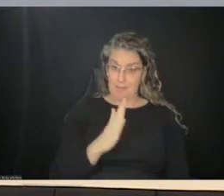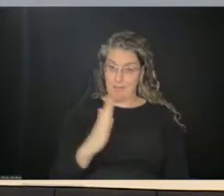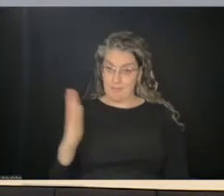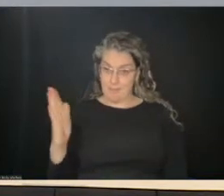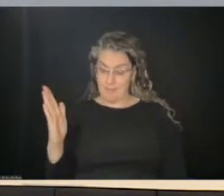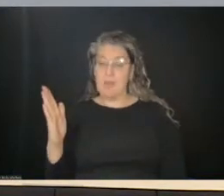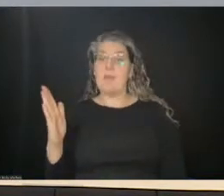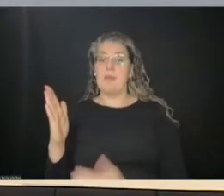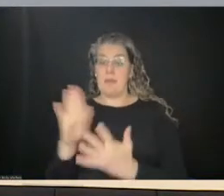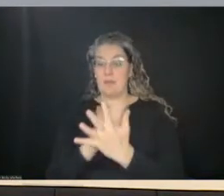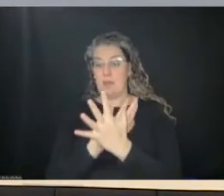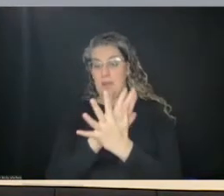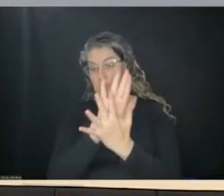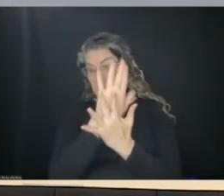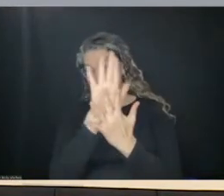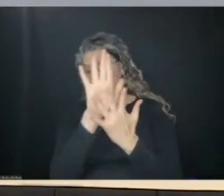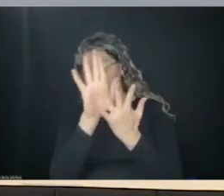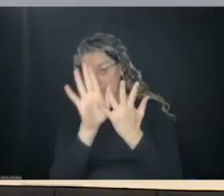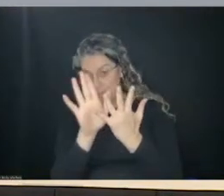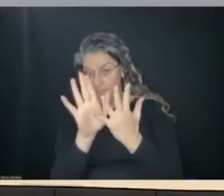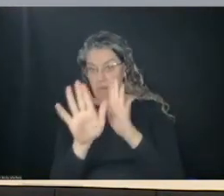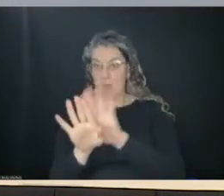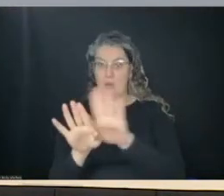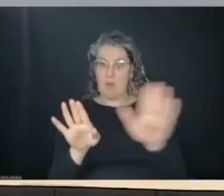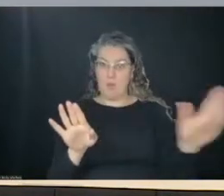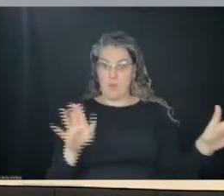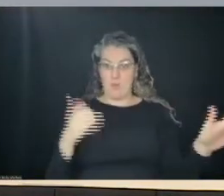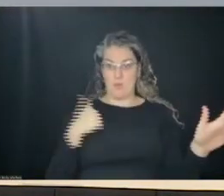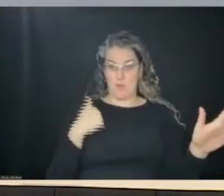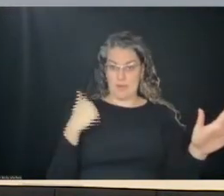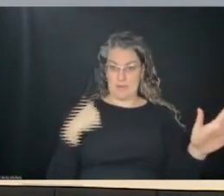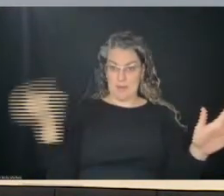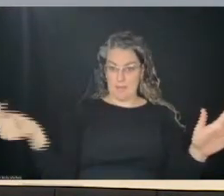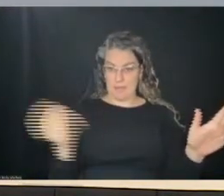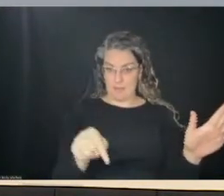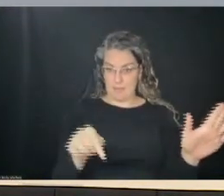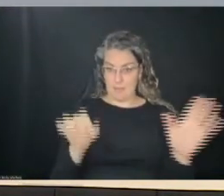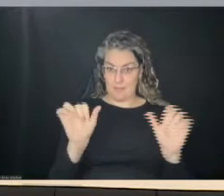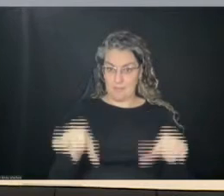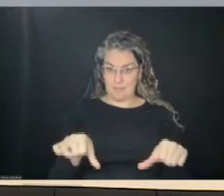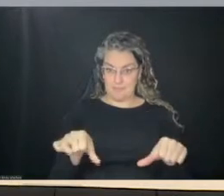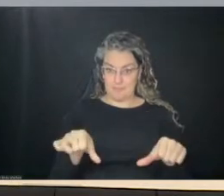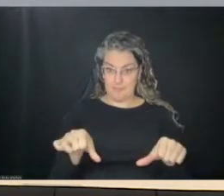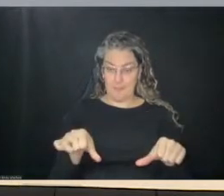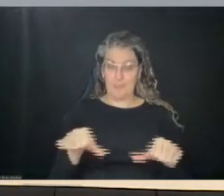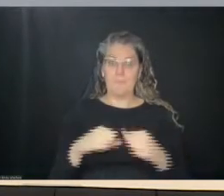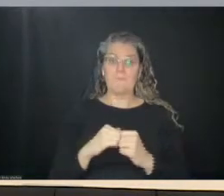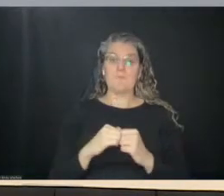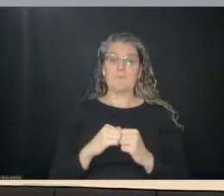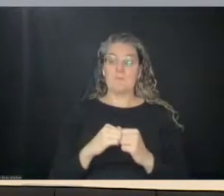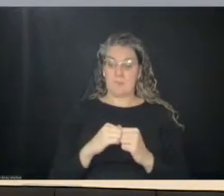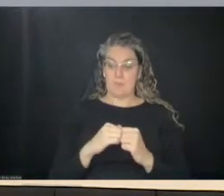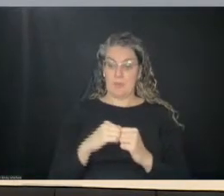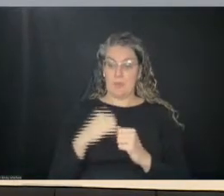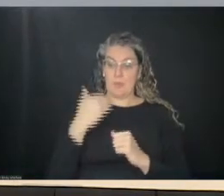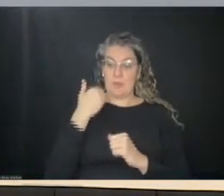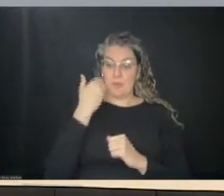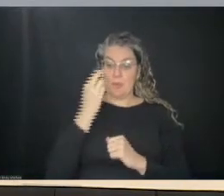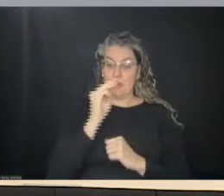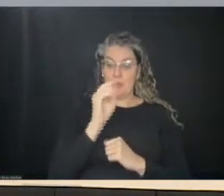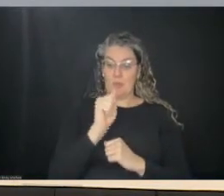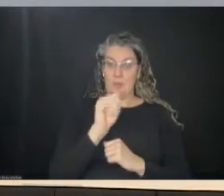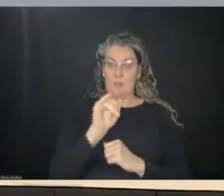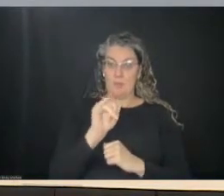and pre-travel approval. In terms of testing at points of entry, on May 25th, testing